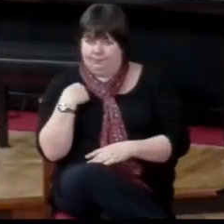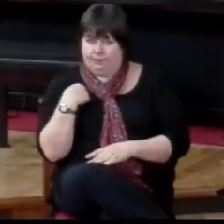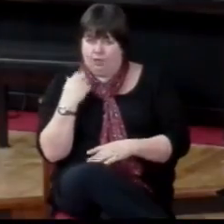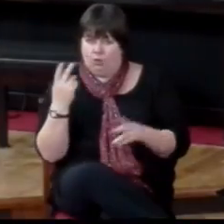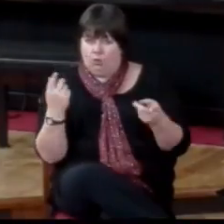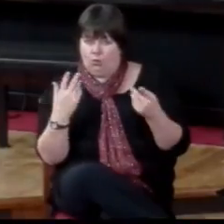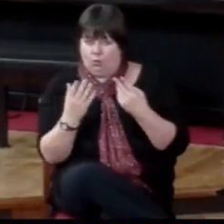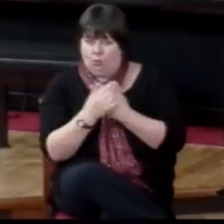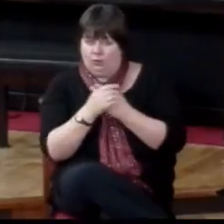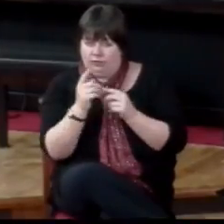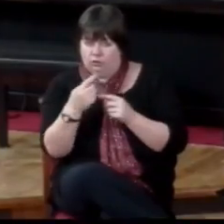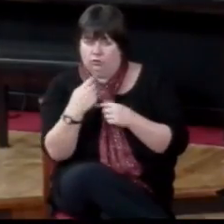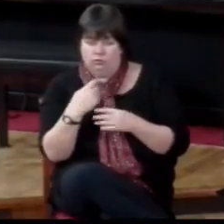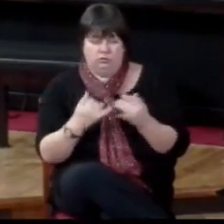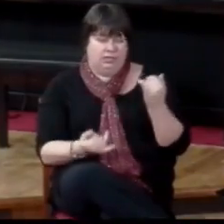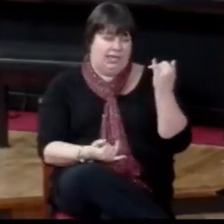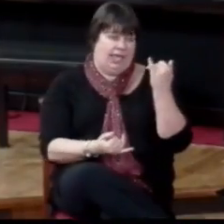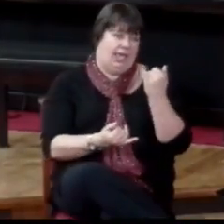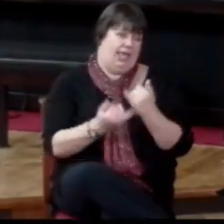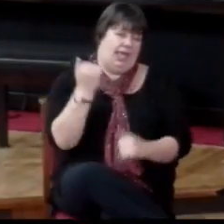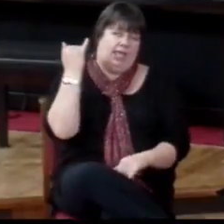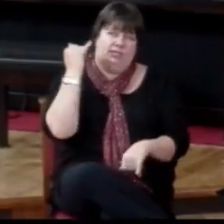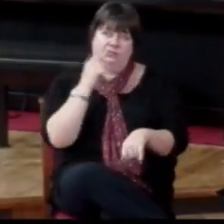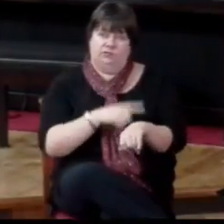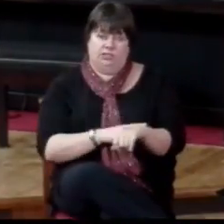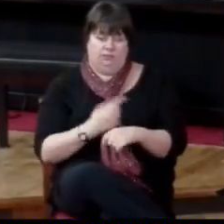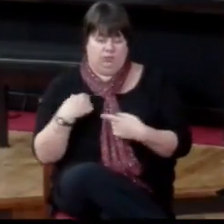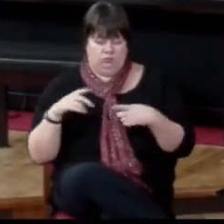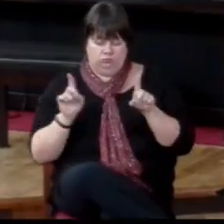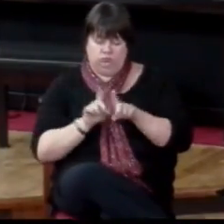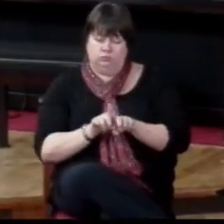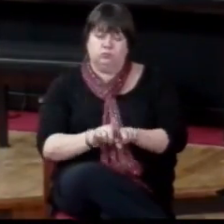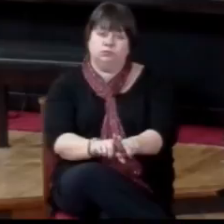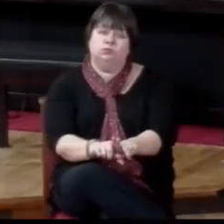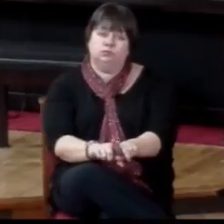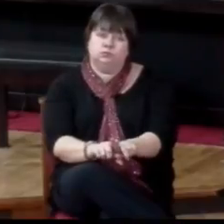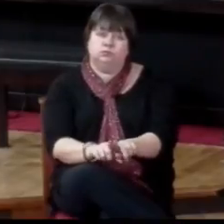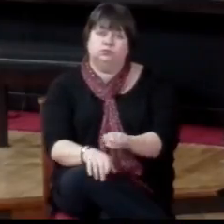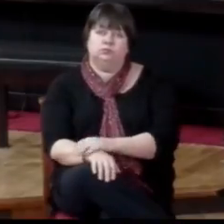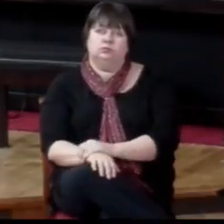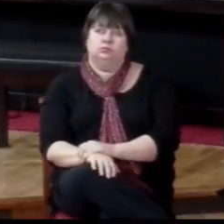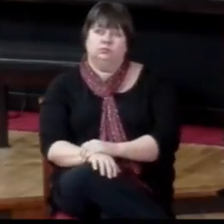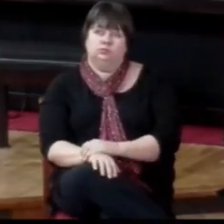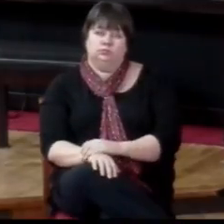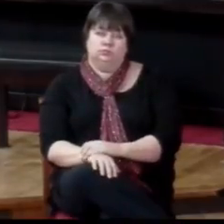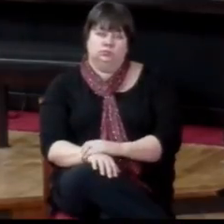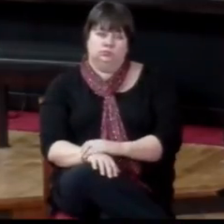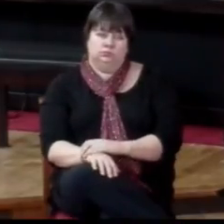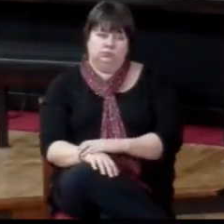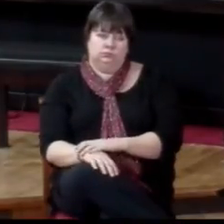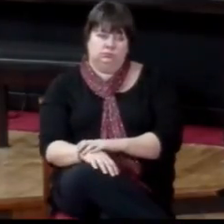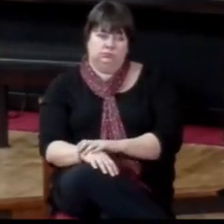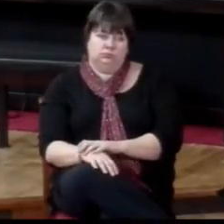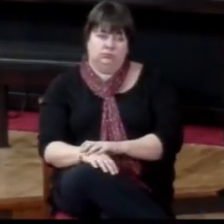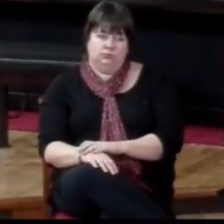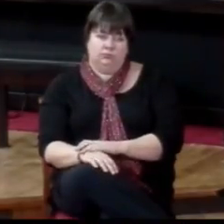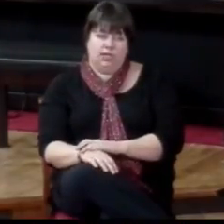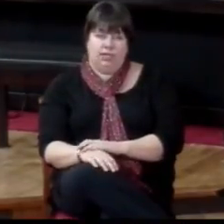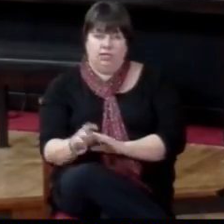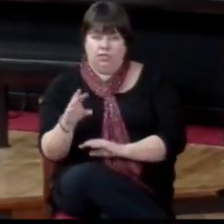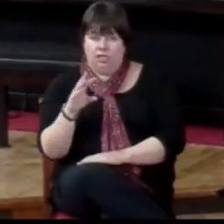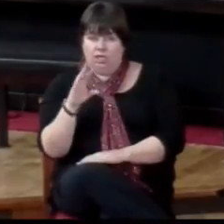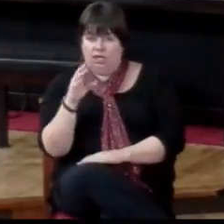to the very end of the age. It's just a few weeks since we